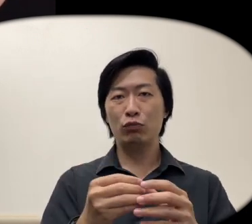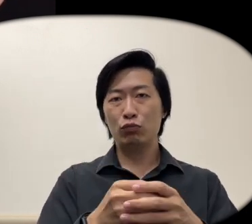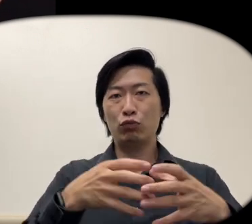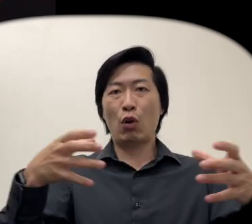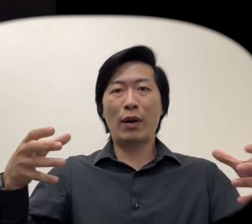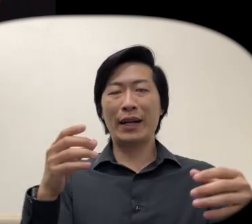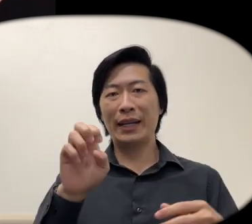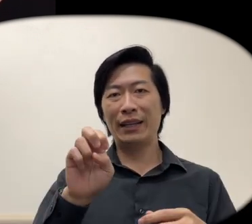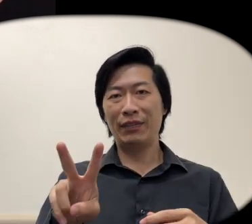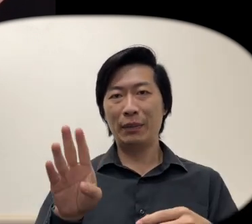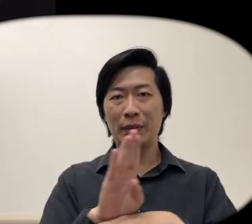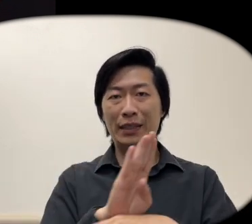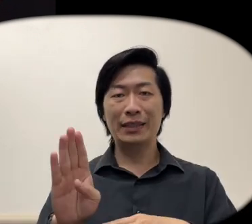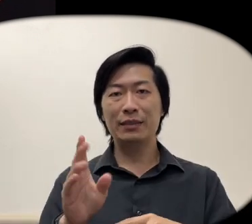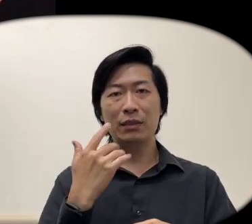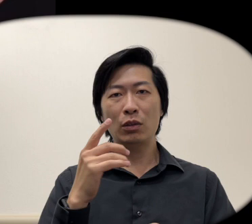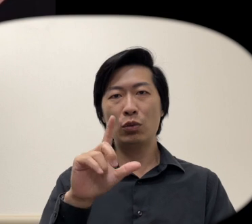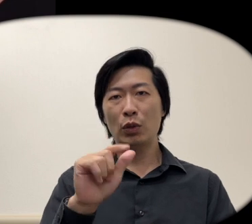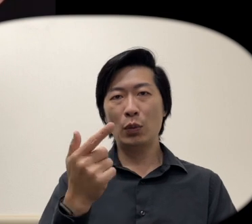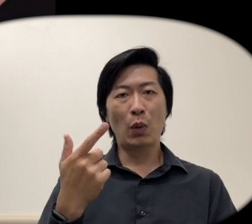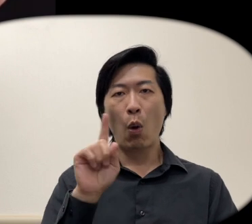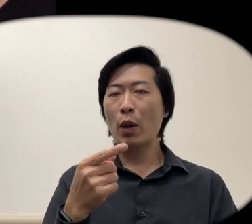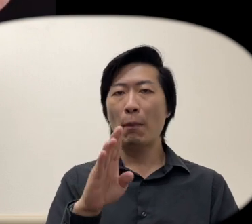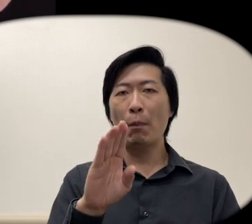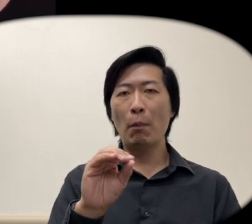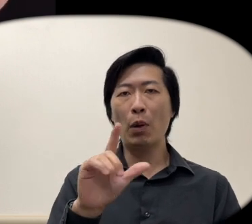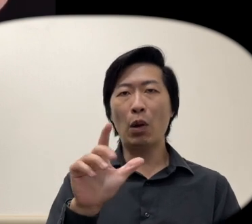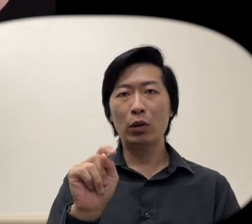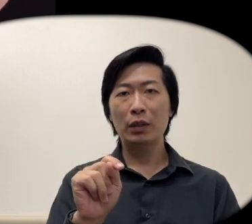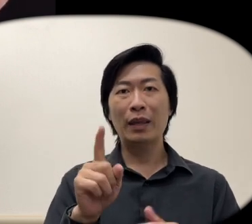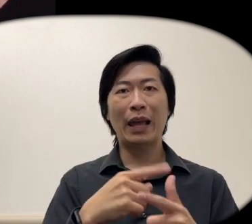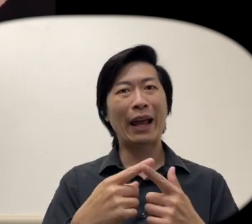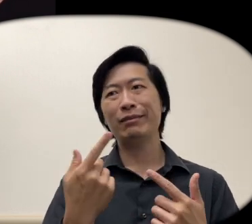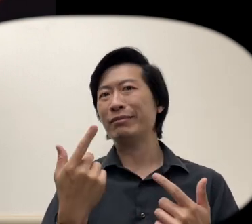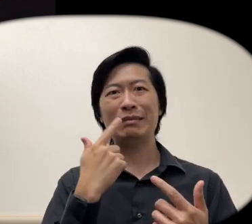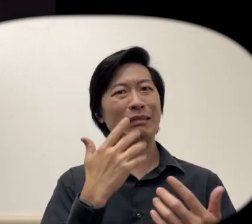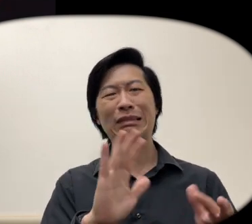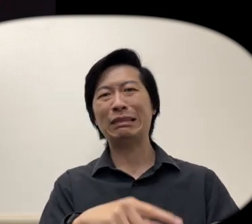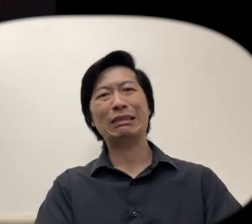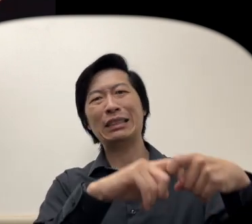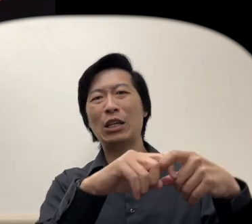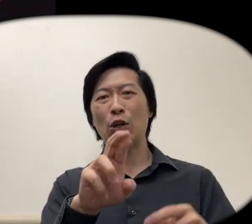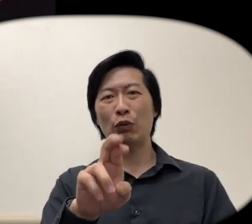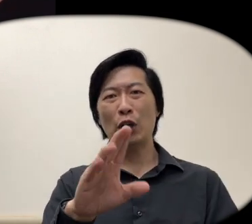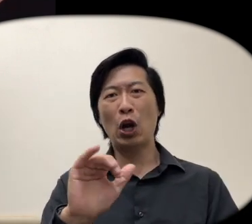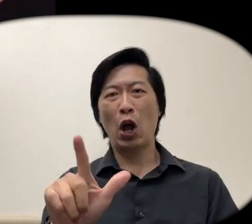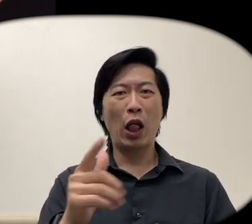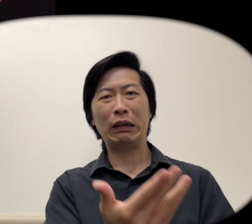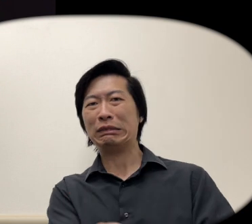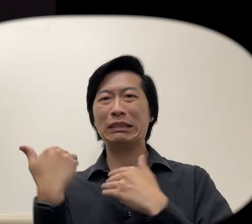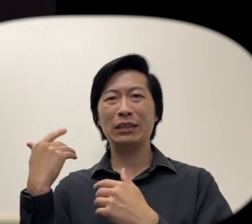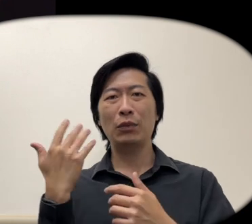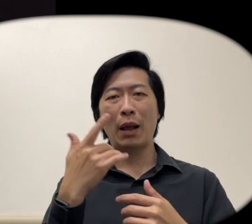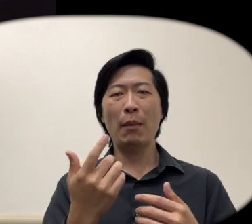was only the Bolt, and then it had a pretty big recall for their battery. They were having battery fires. So their sales for the Bolt came down